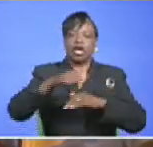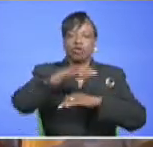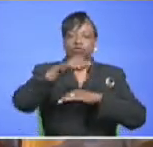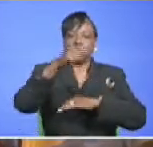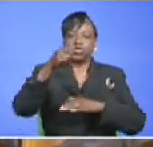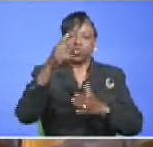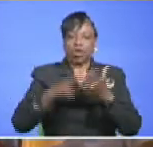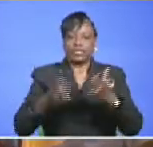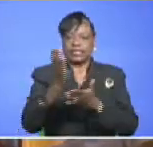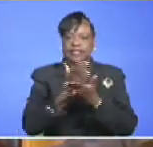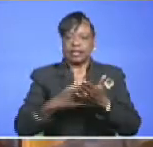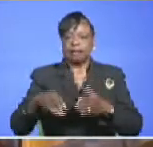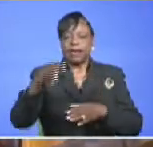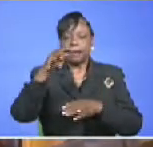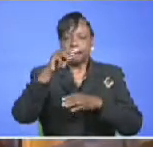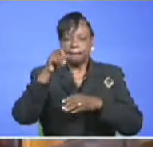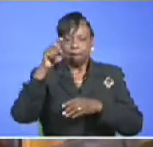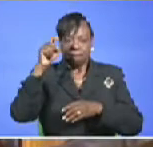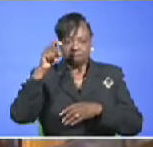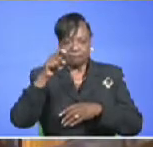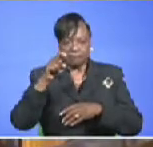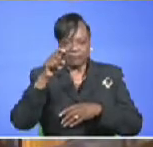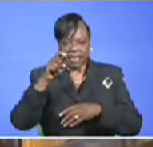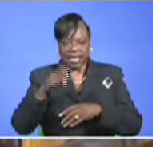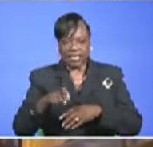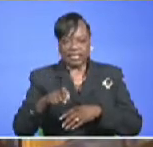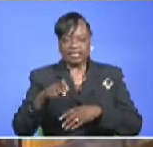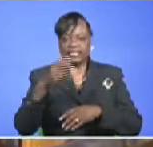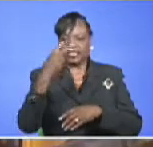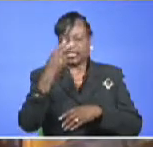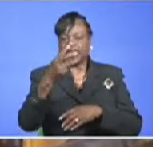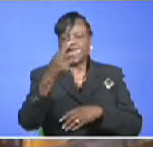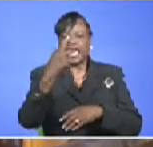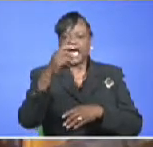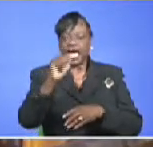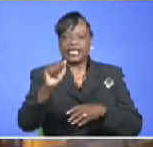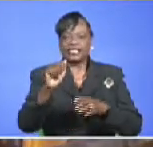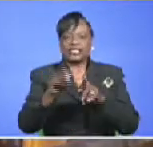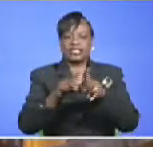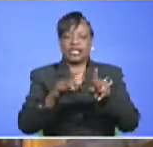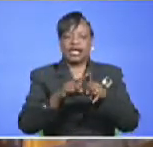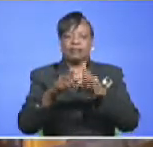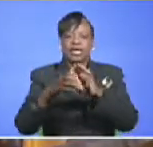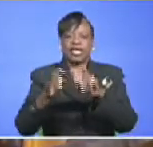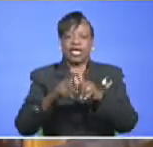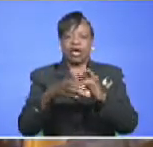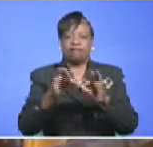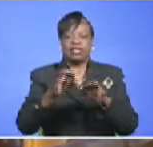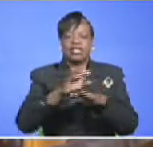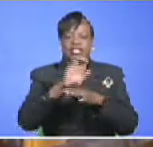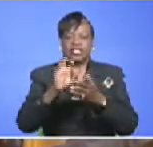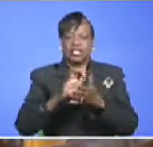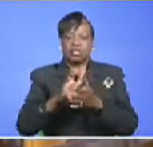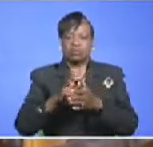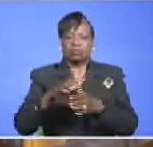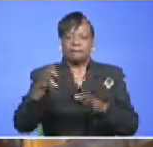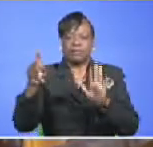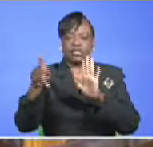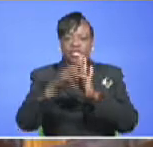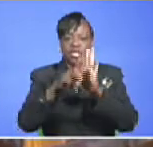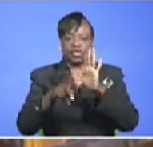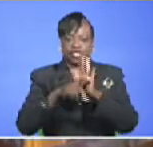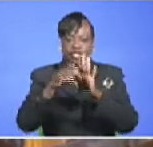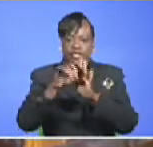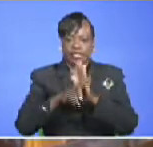some might have viewed as the commencement of certain prosecutions for offenses